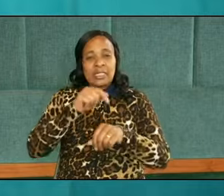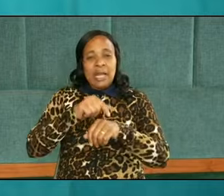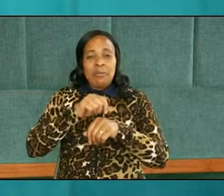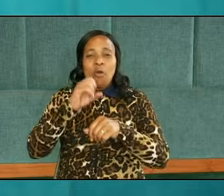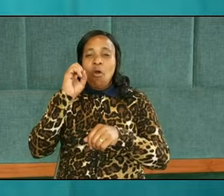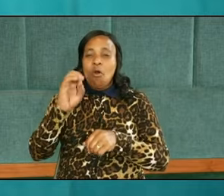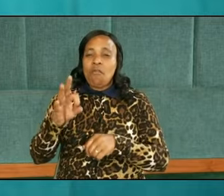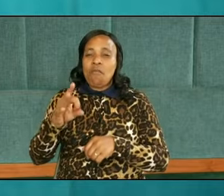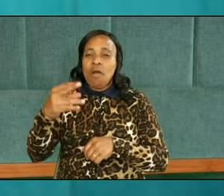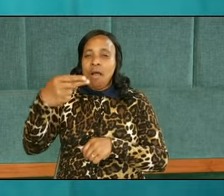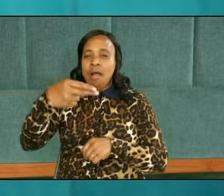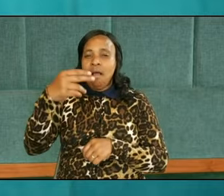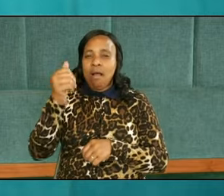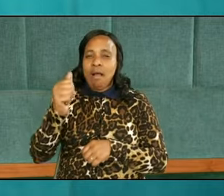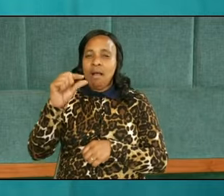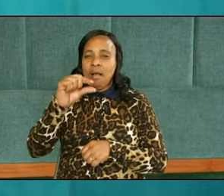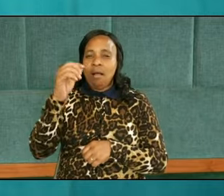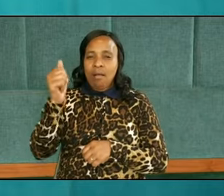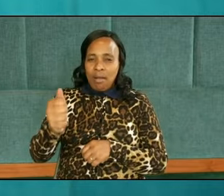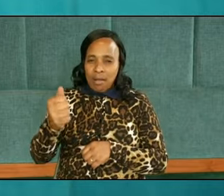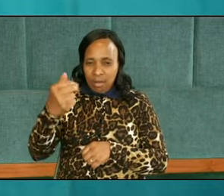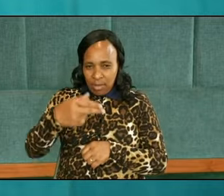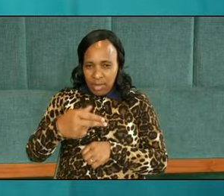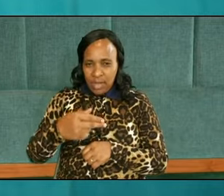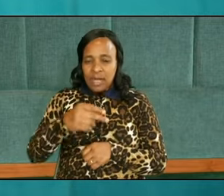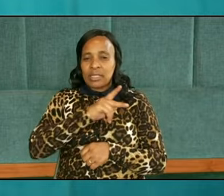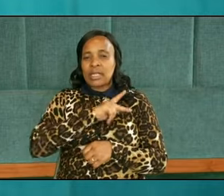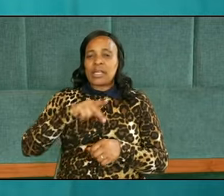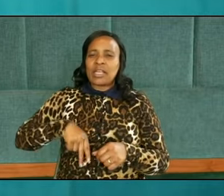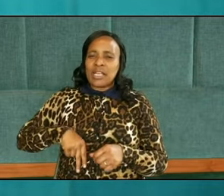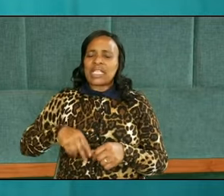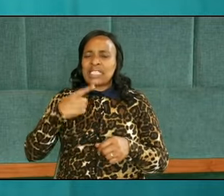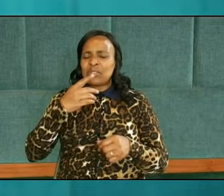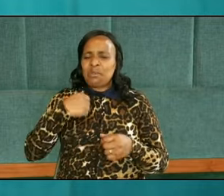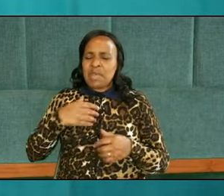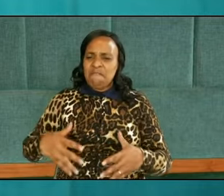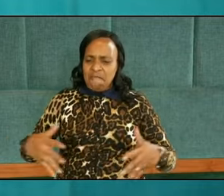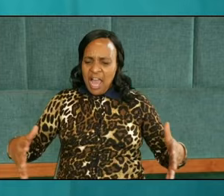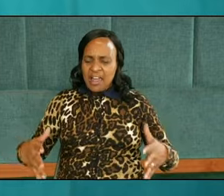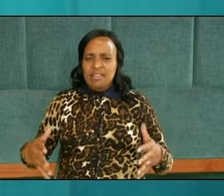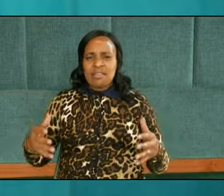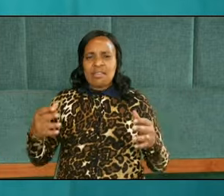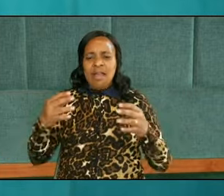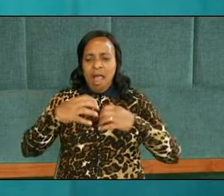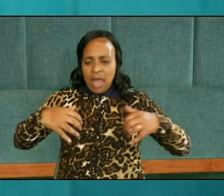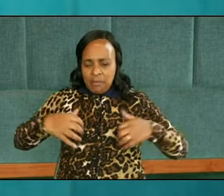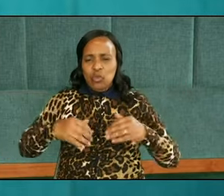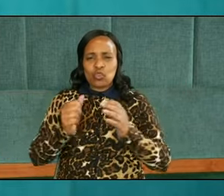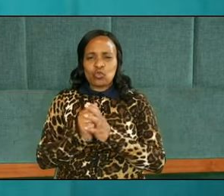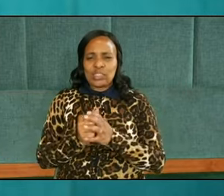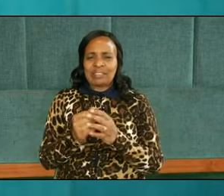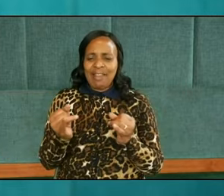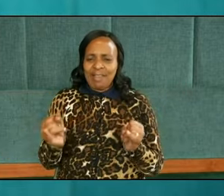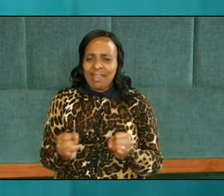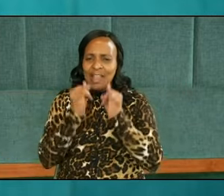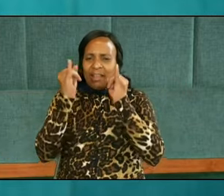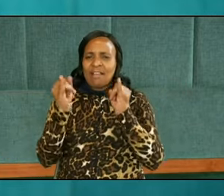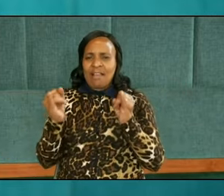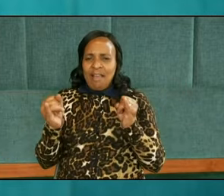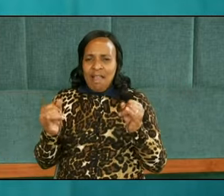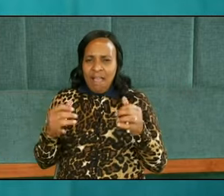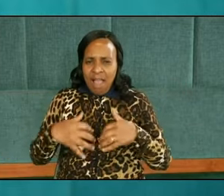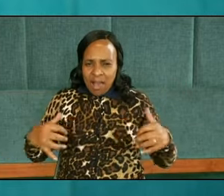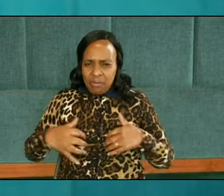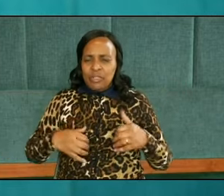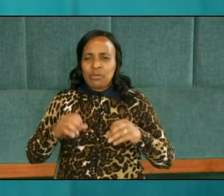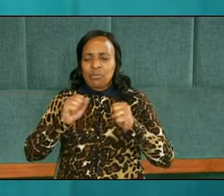Agag, he goes, he surveys, he's like, I have fat animals, I have thin animals. This king, we can keep him alive